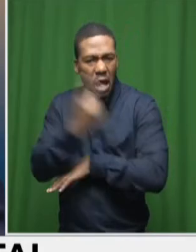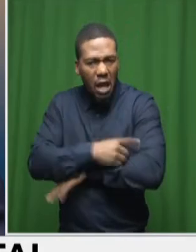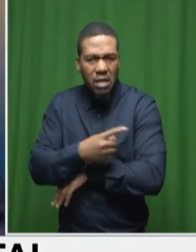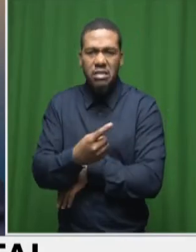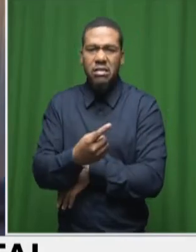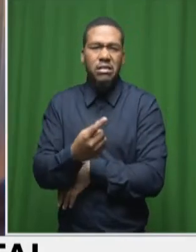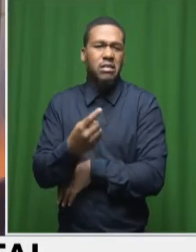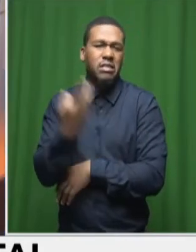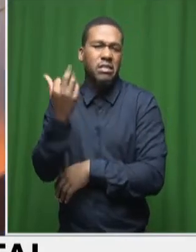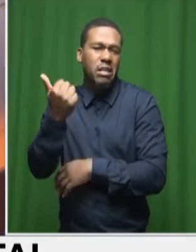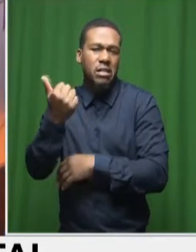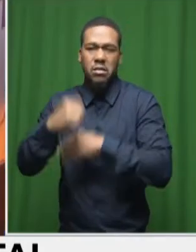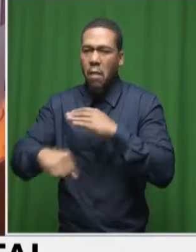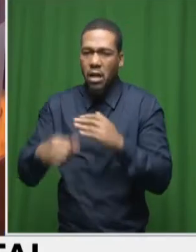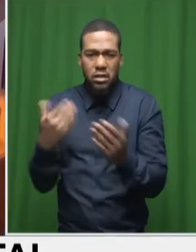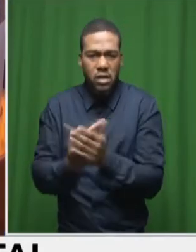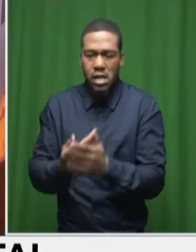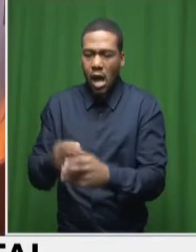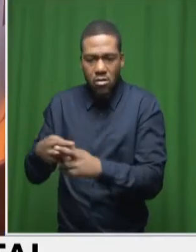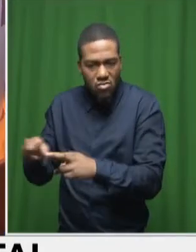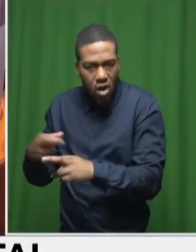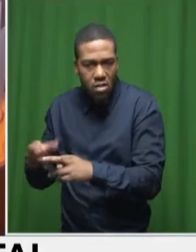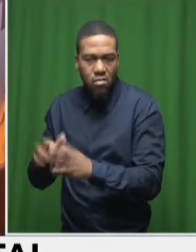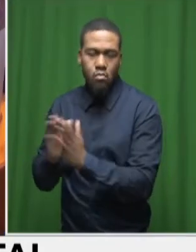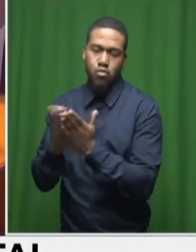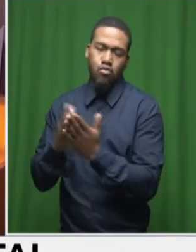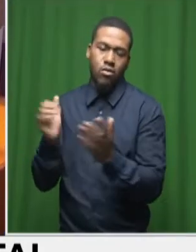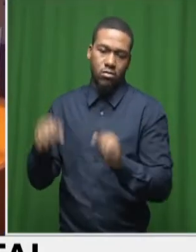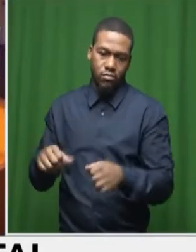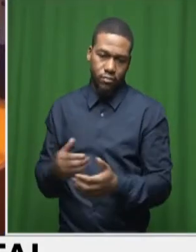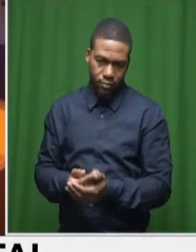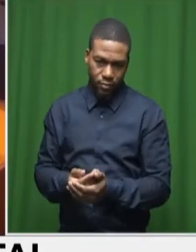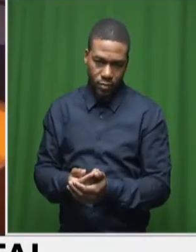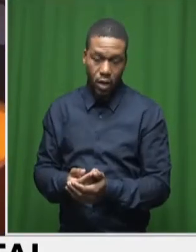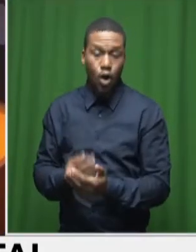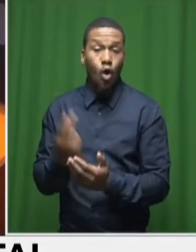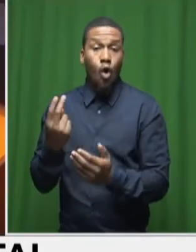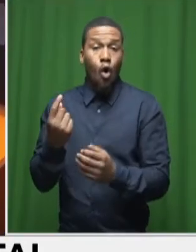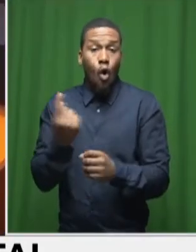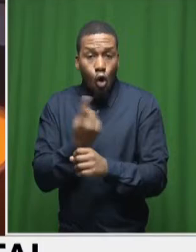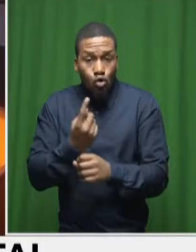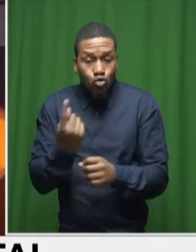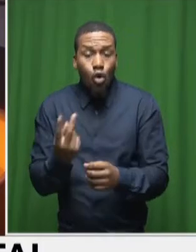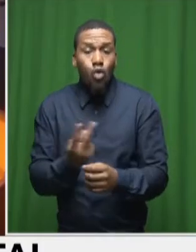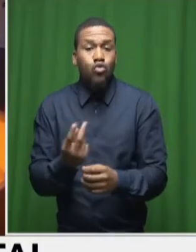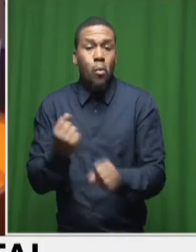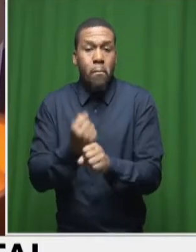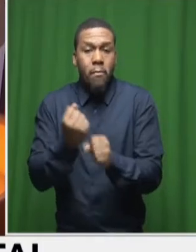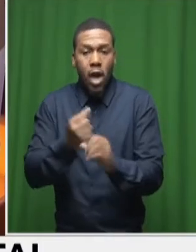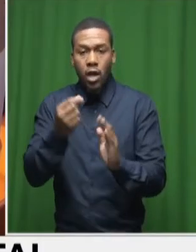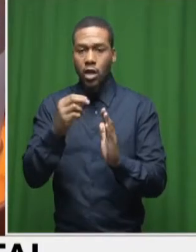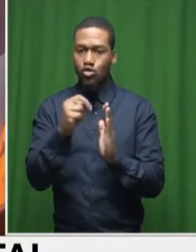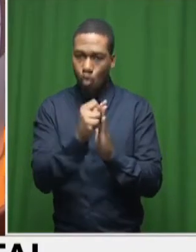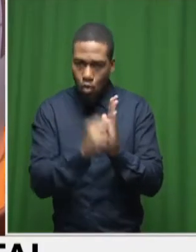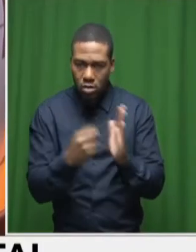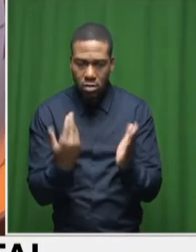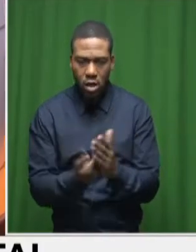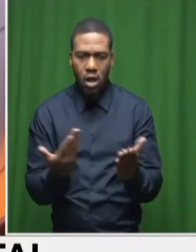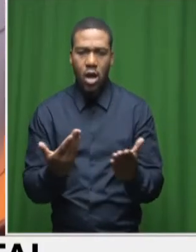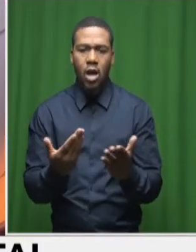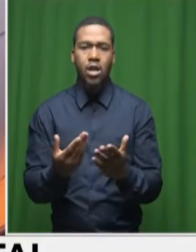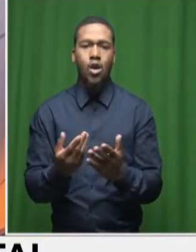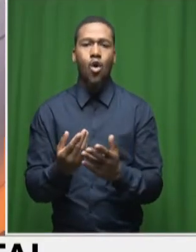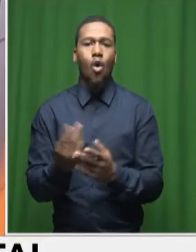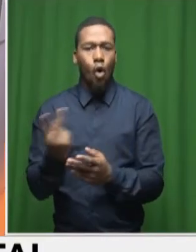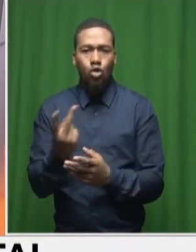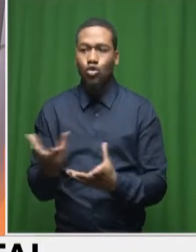for. And throughout that platform, you're obviously able to have notes, summaries, but also you get to be part of a larger community of people studying and